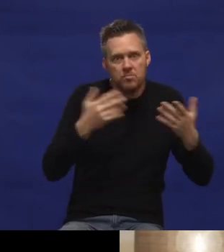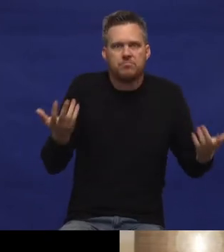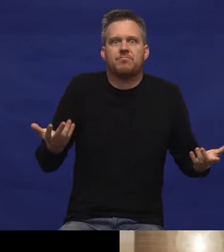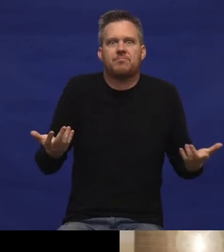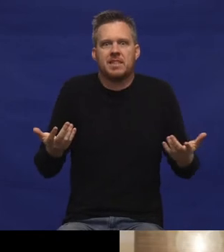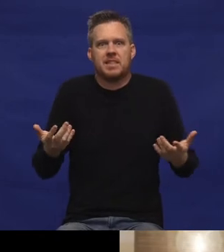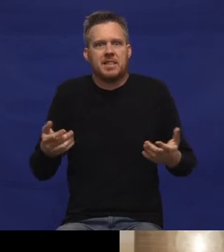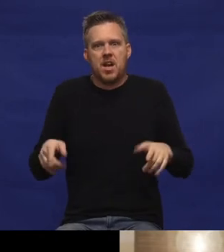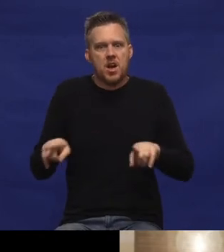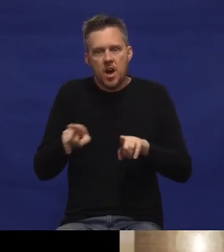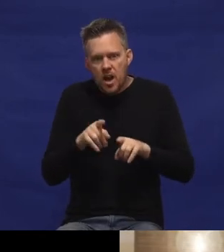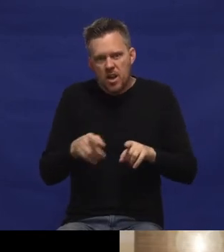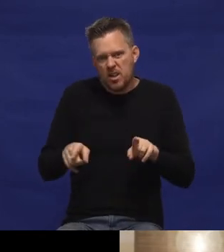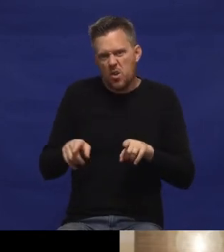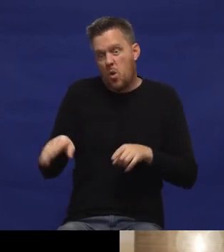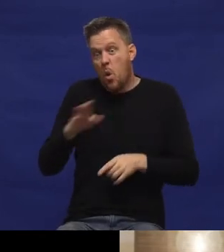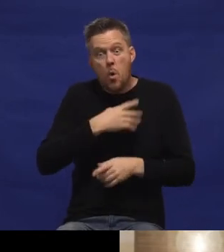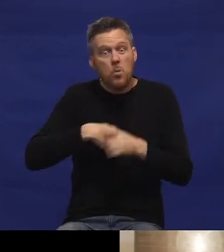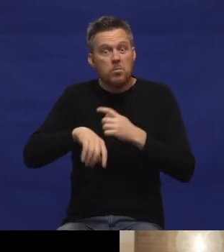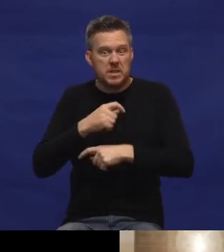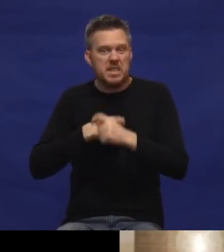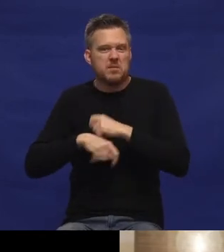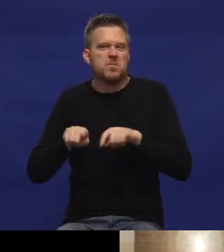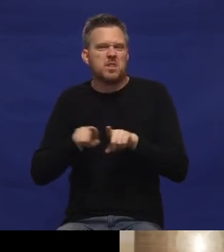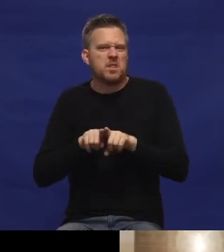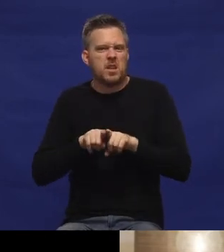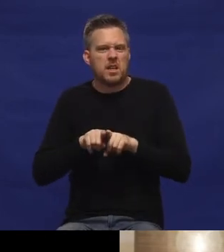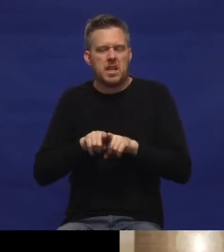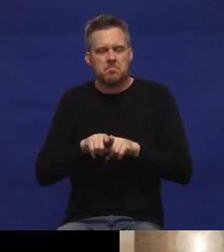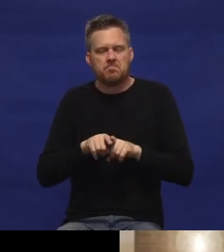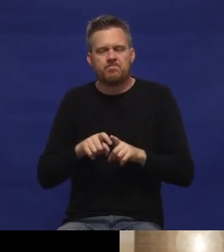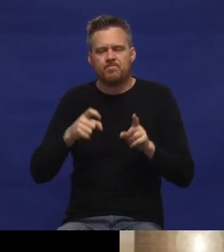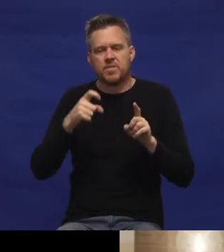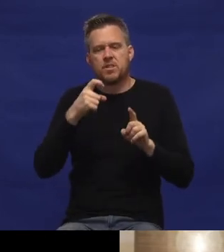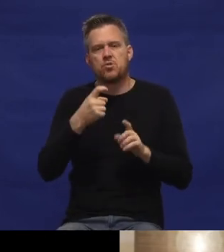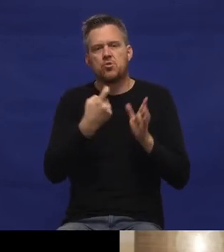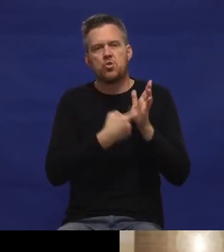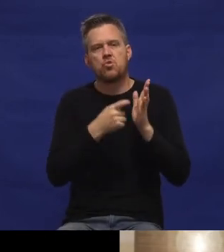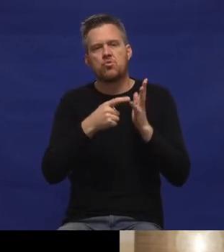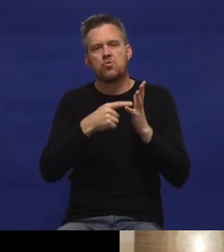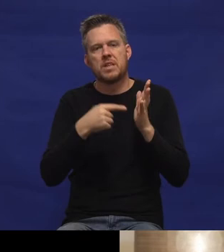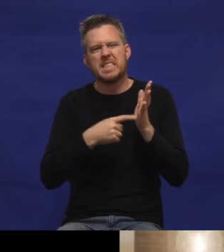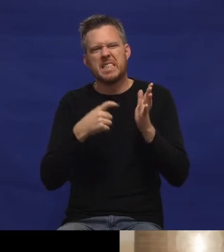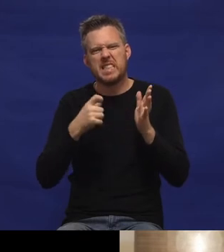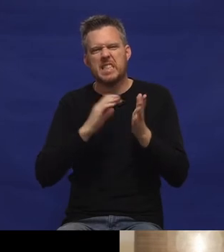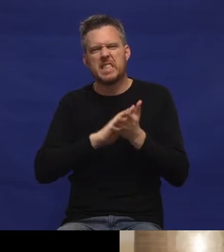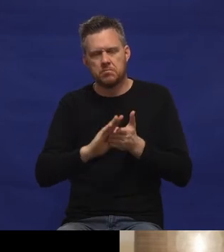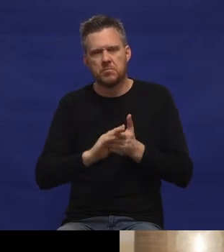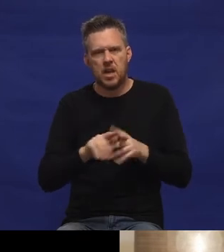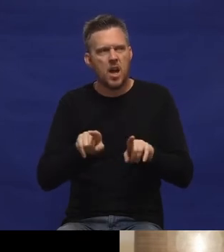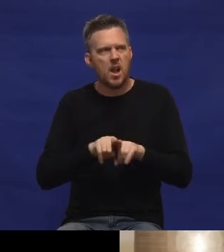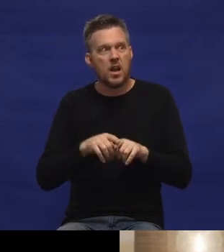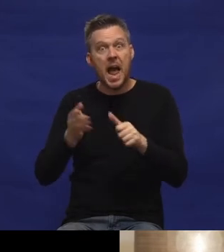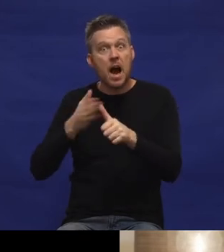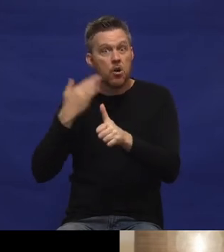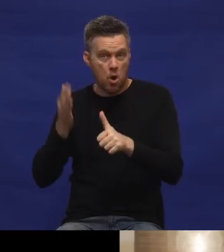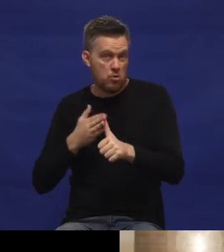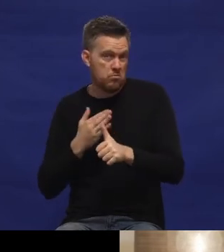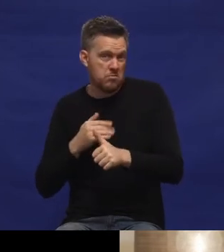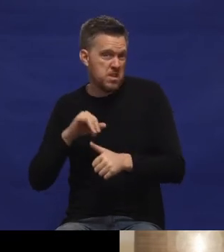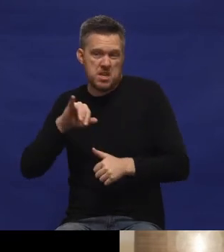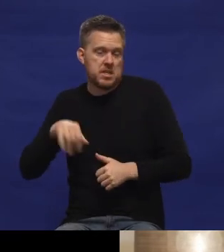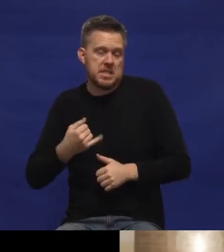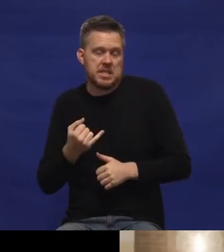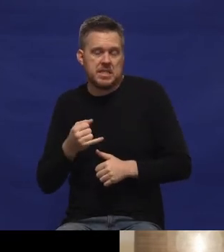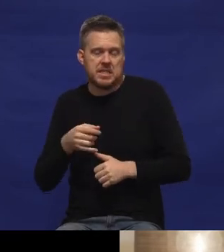Well, it all starts to become a vice for us after a while. We spoke about this when I was last with you. Even alcohol is